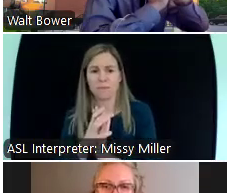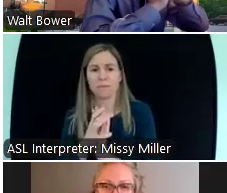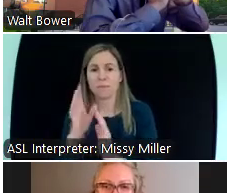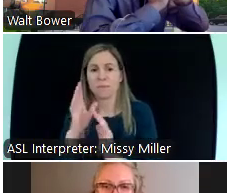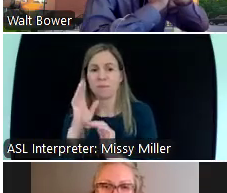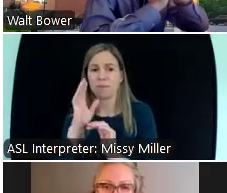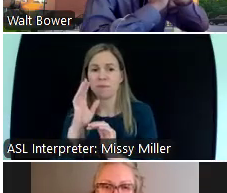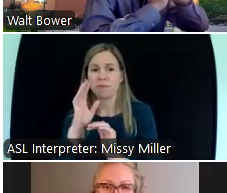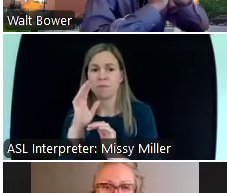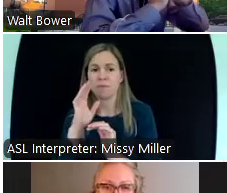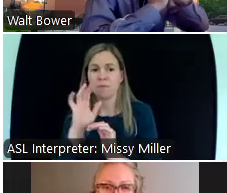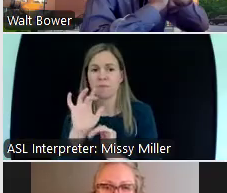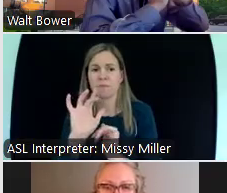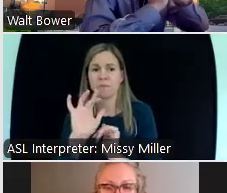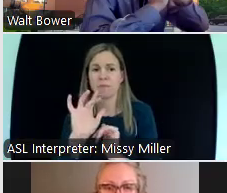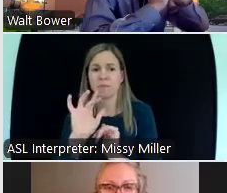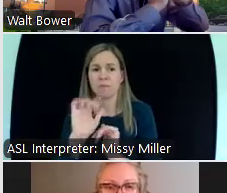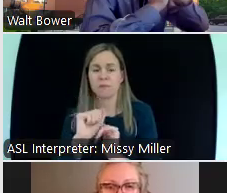And